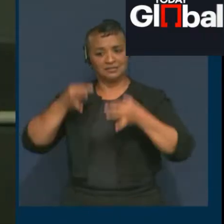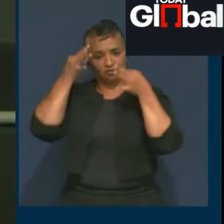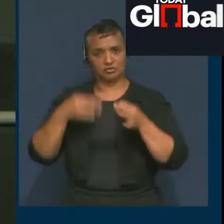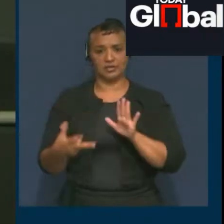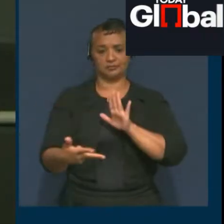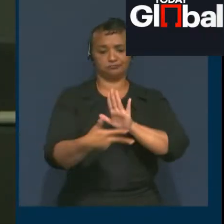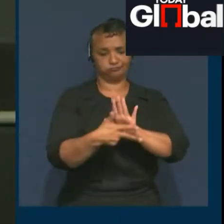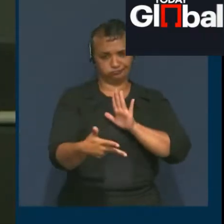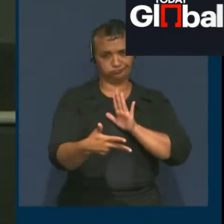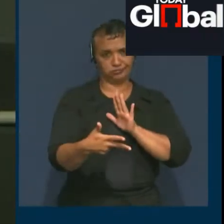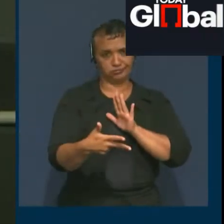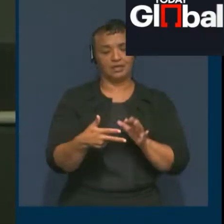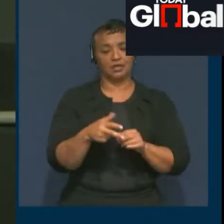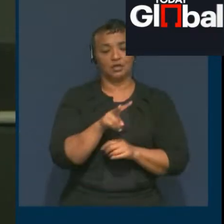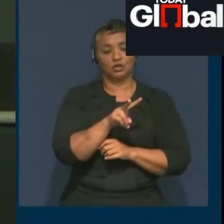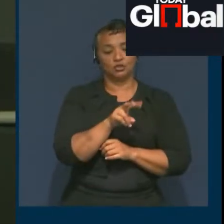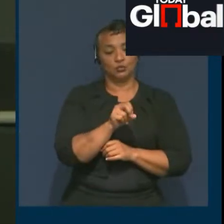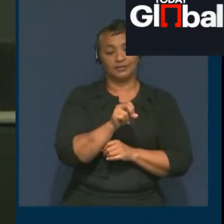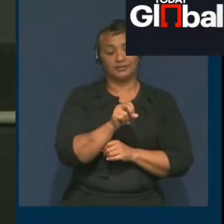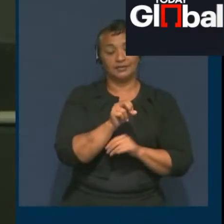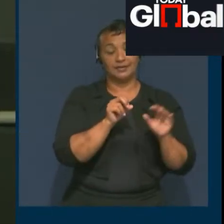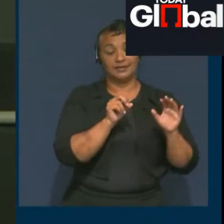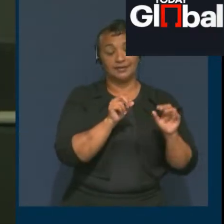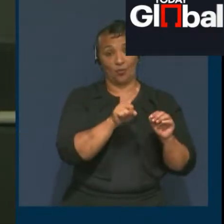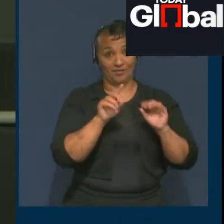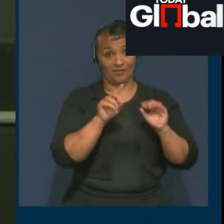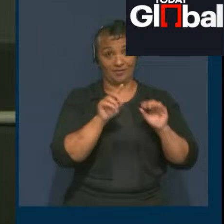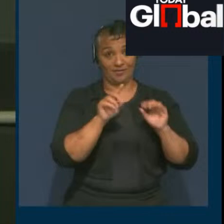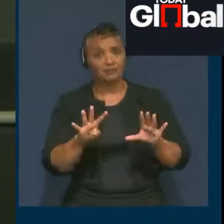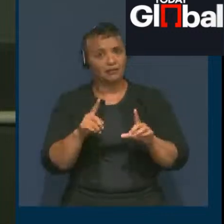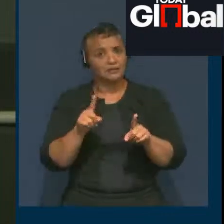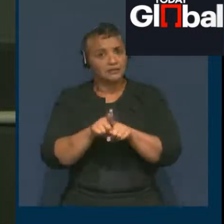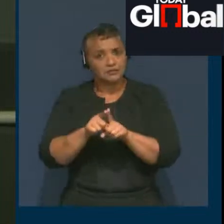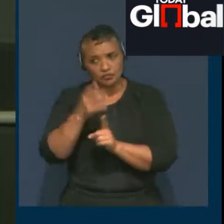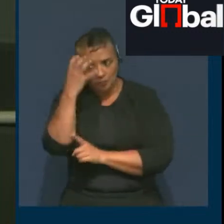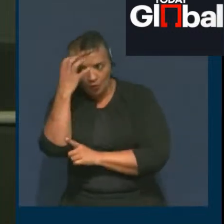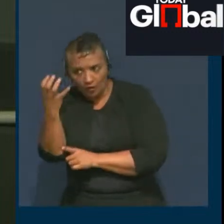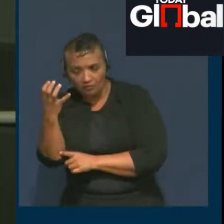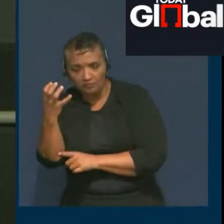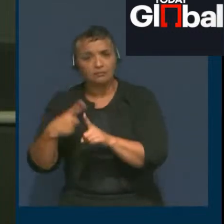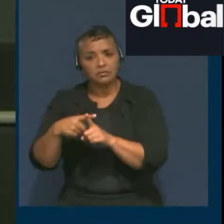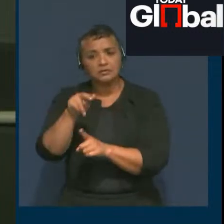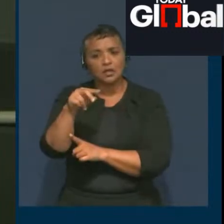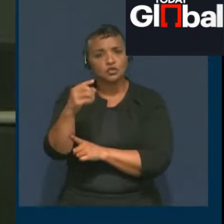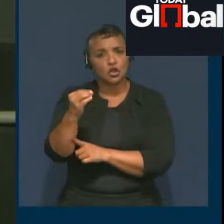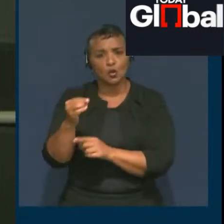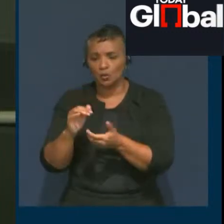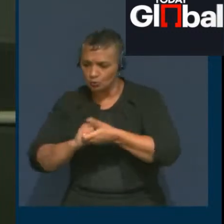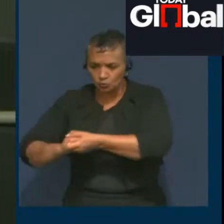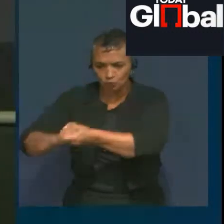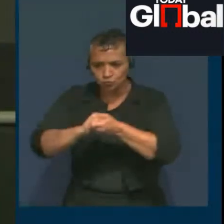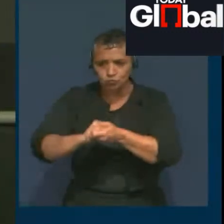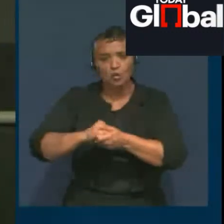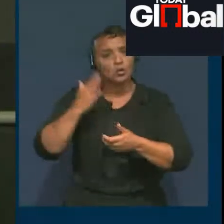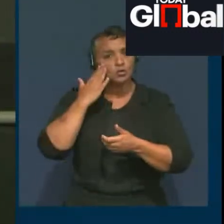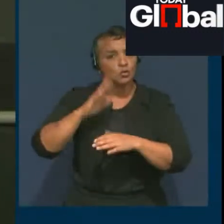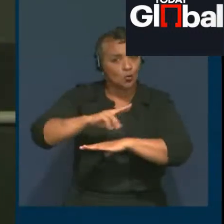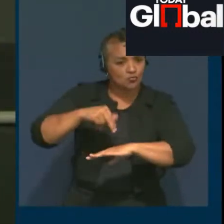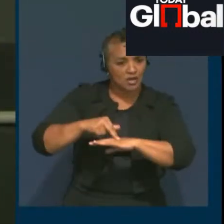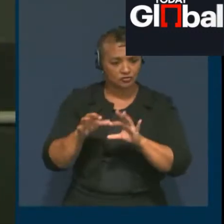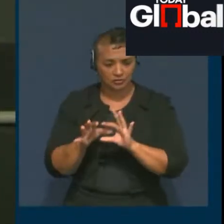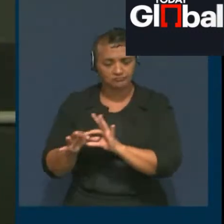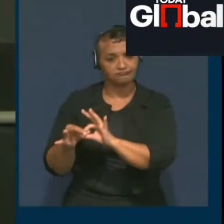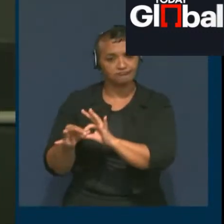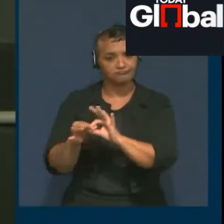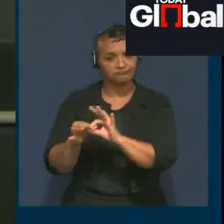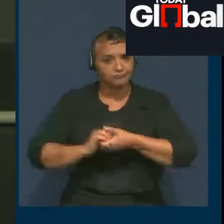of 2019 with the participation of 15 governmental and non-governmental entities to strengthen national coordination and follow up